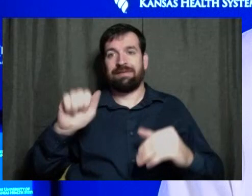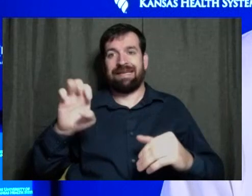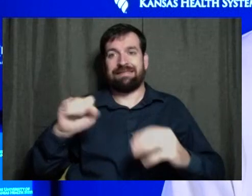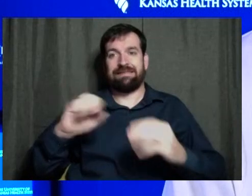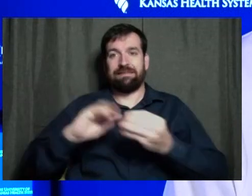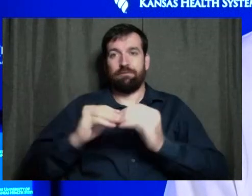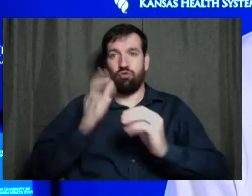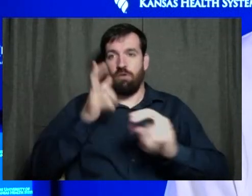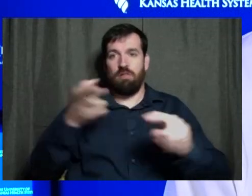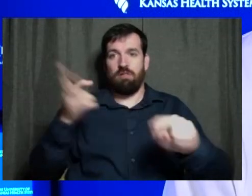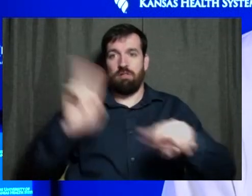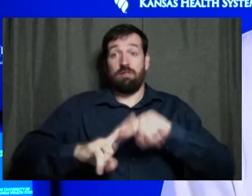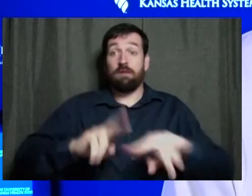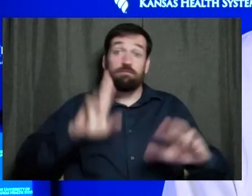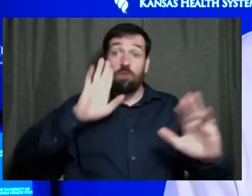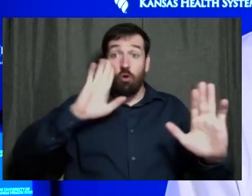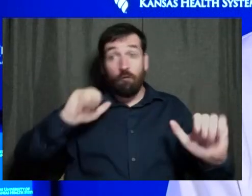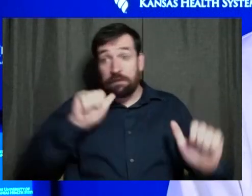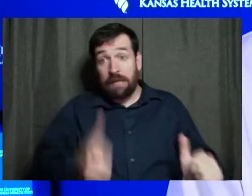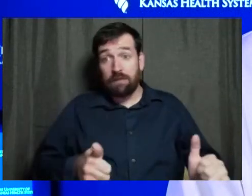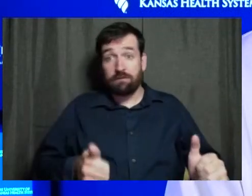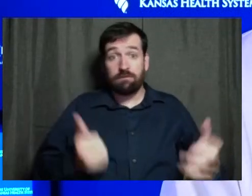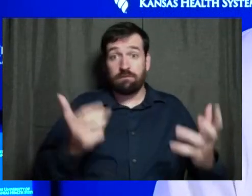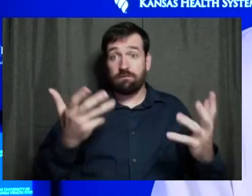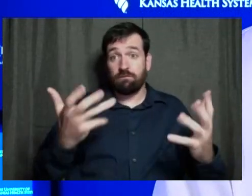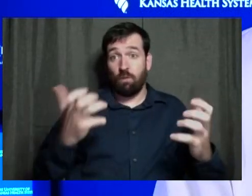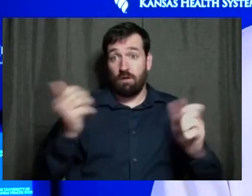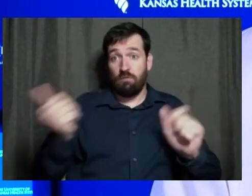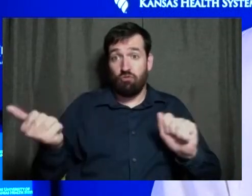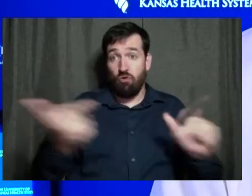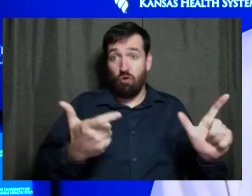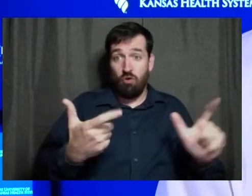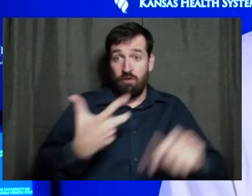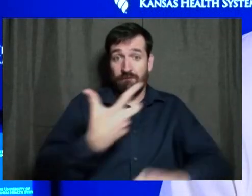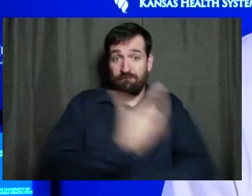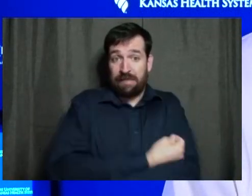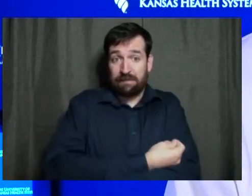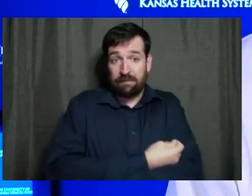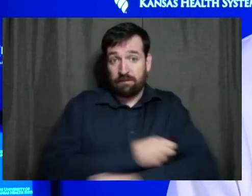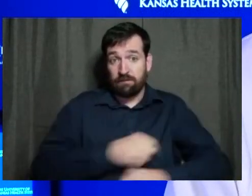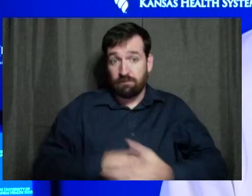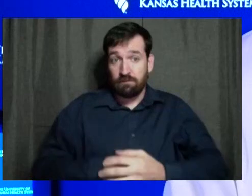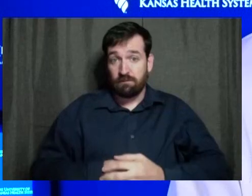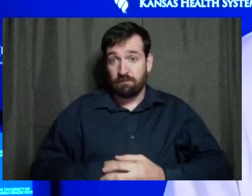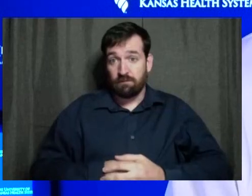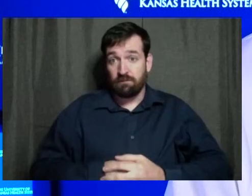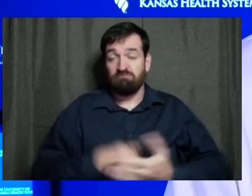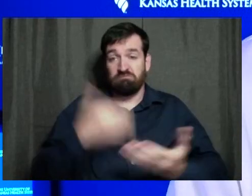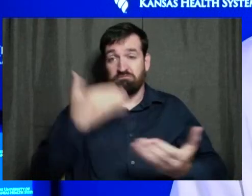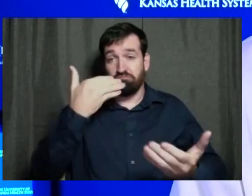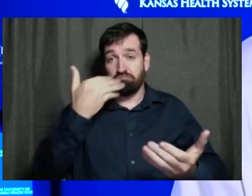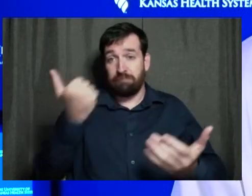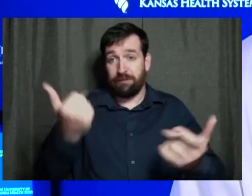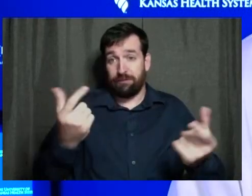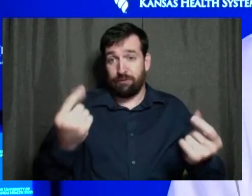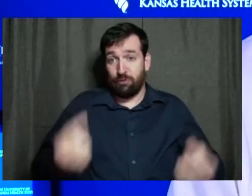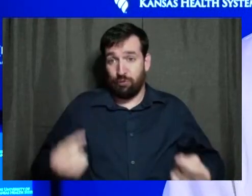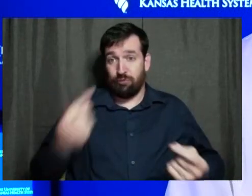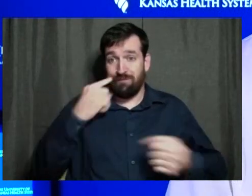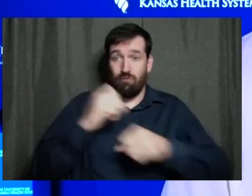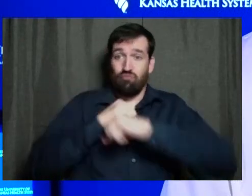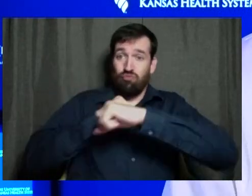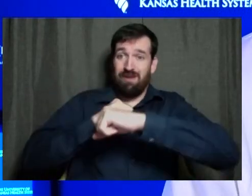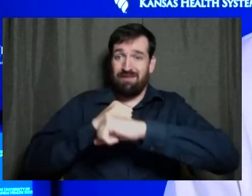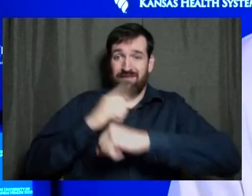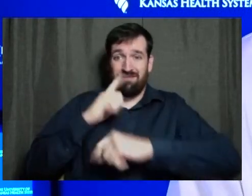not. We still want everybody to get vaccinated. That would be the best method of prevention for you as an individual, a